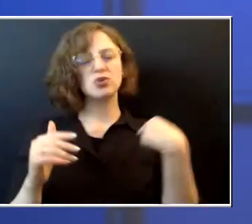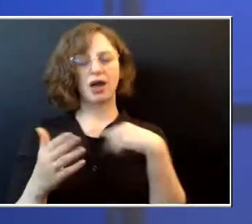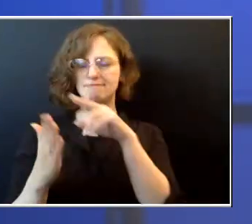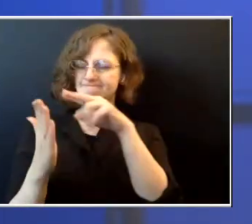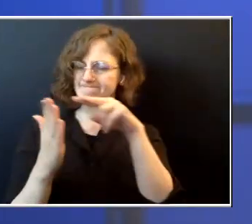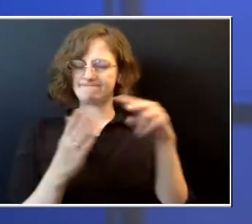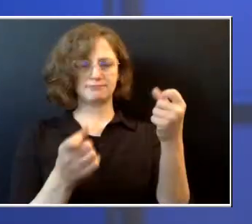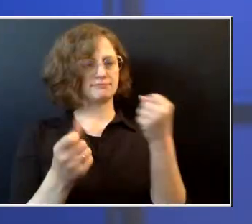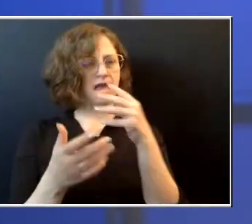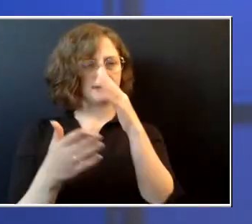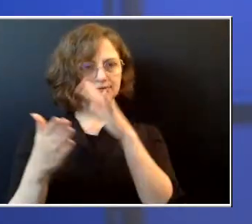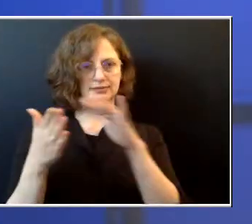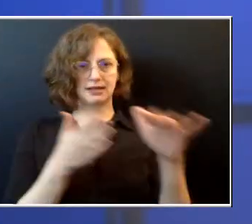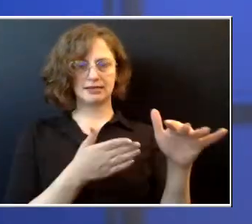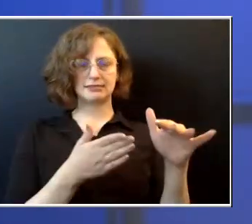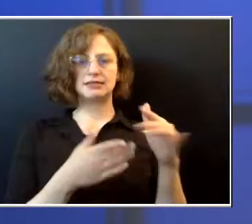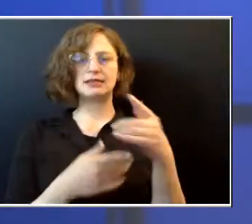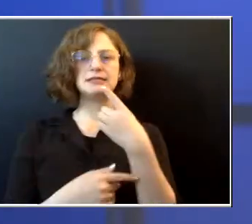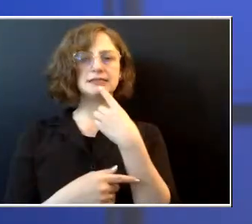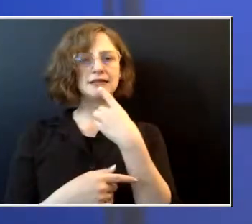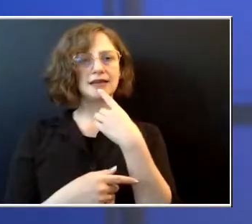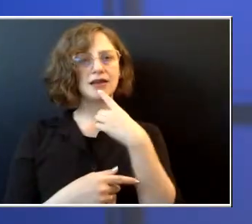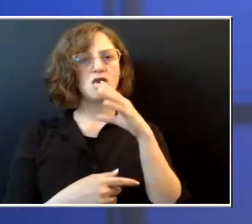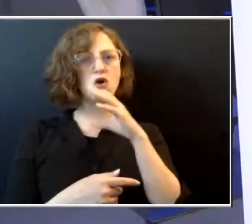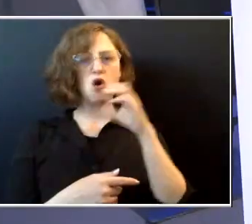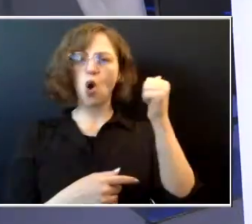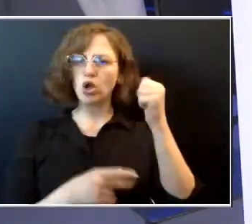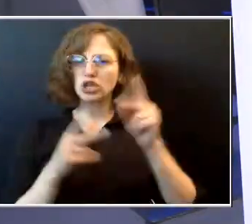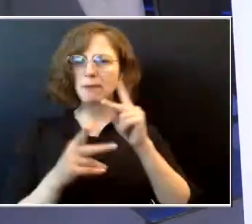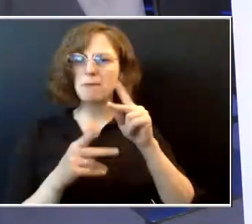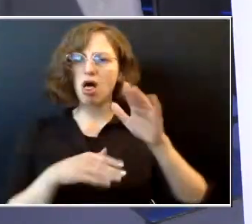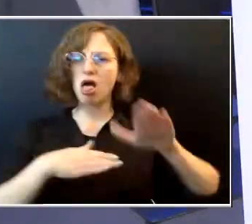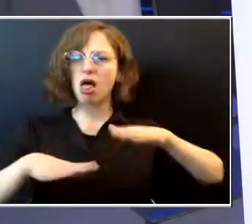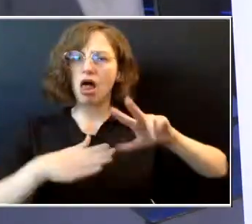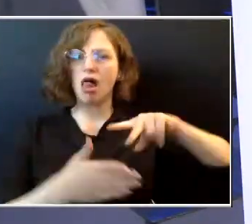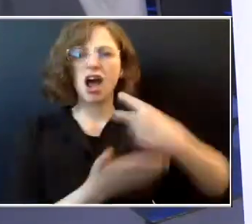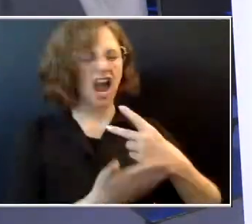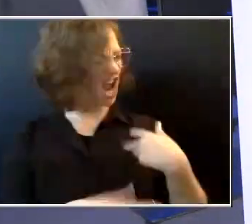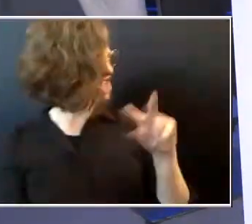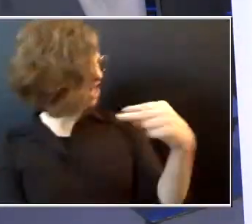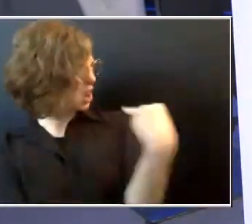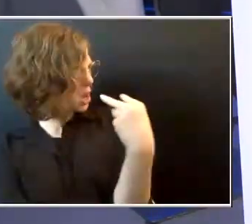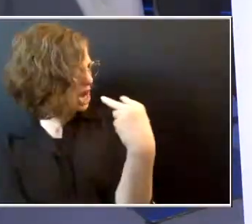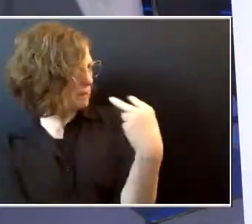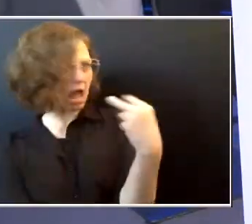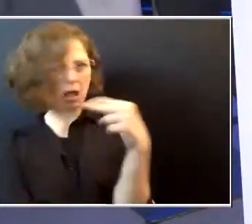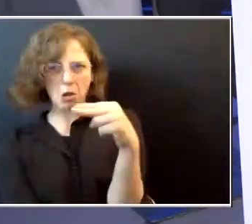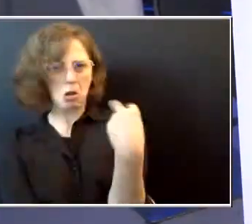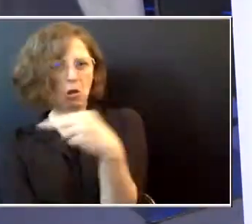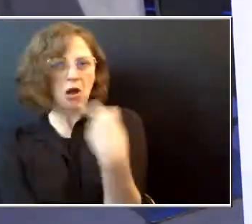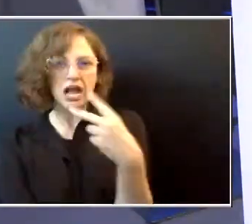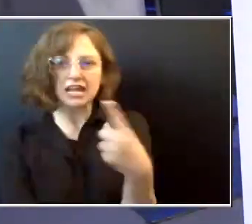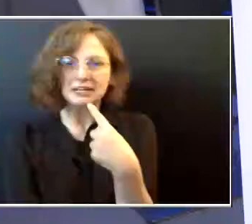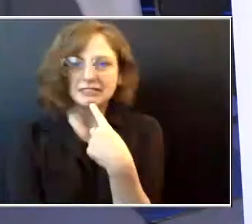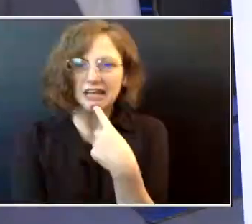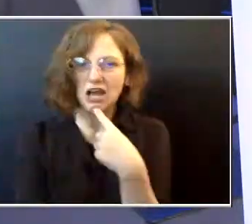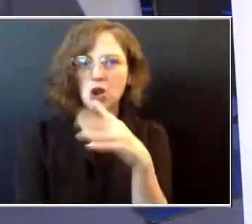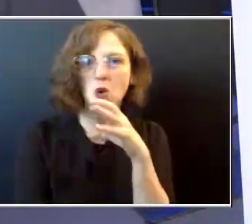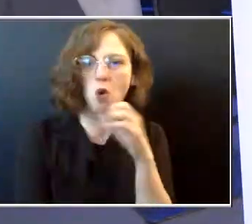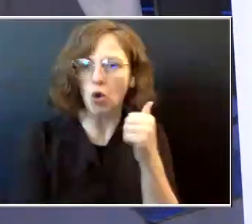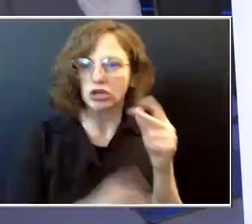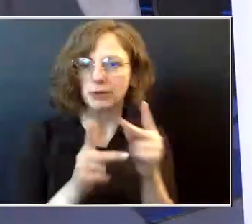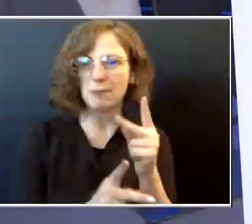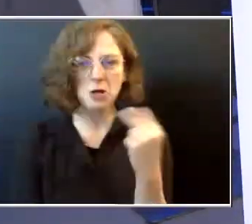populations are falling and they're getting hurt. Looking at us. I know, I was going to say the exact thing. He said older adults, he looked at me, and I was like, Rob, we're coming back to that one. Okay,